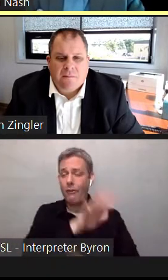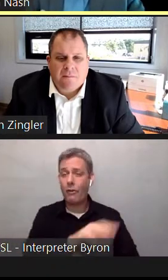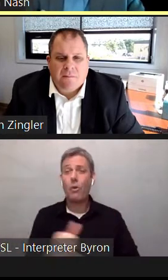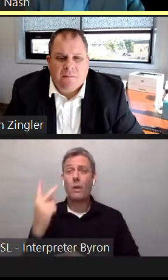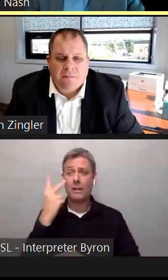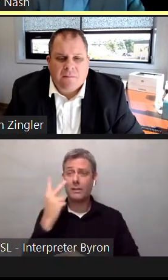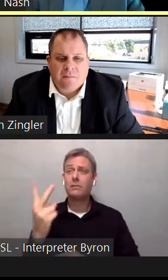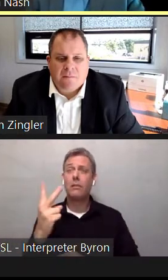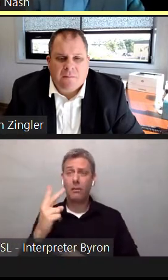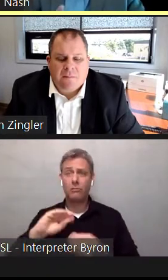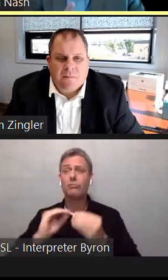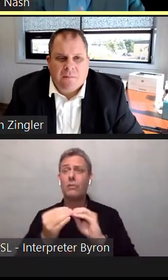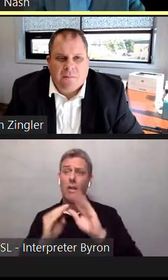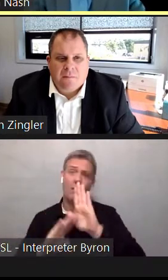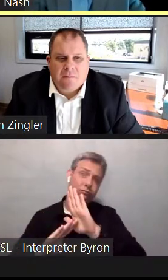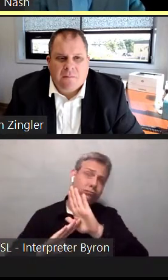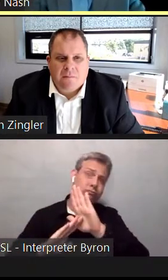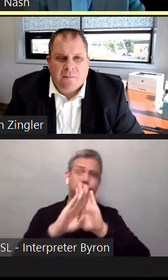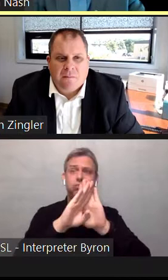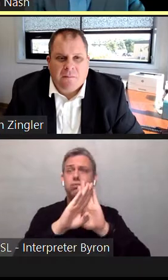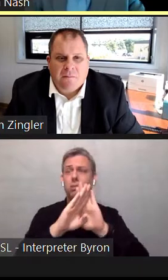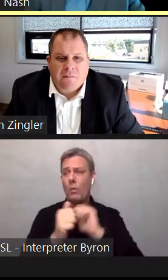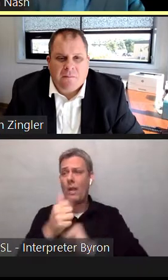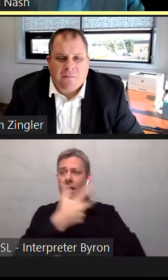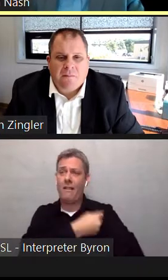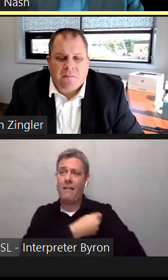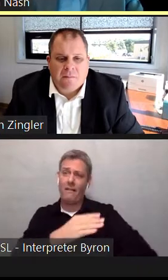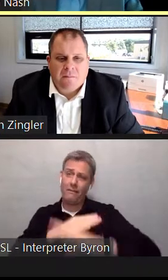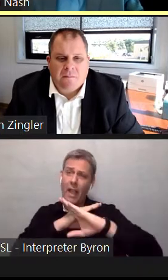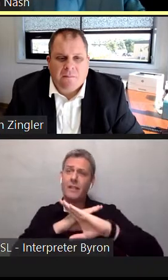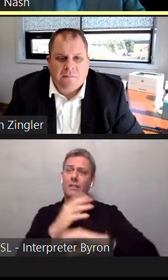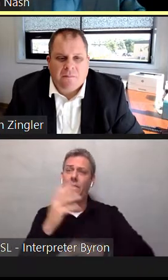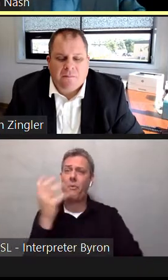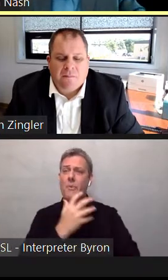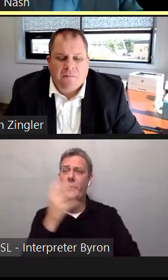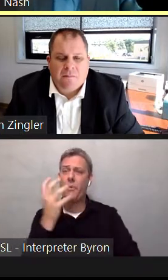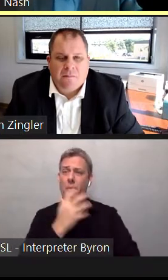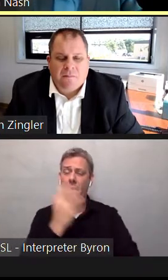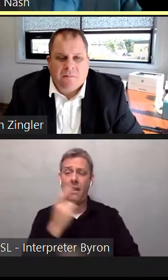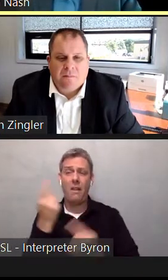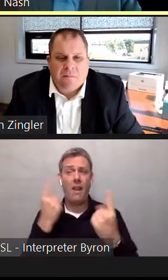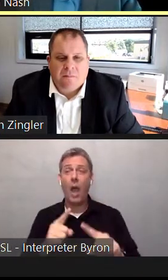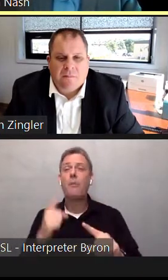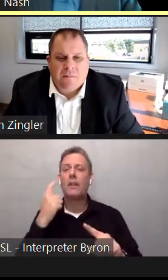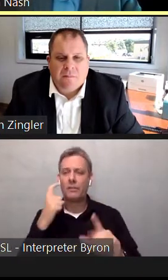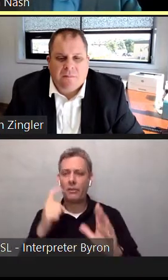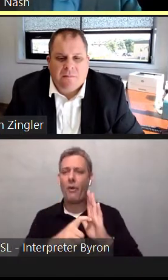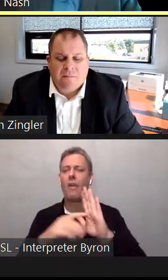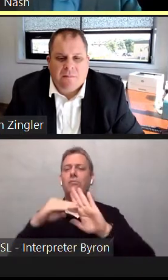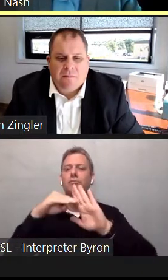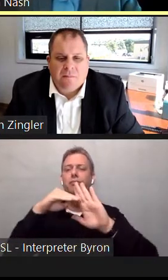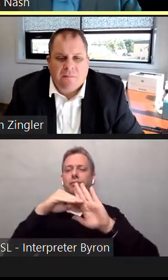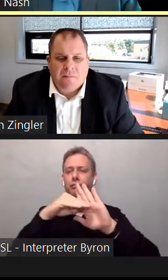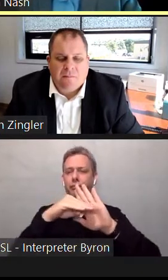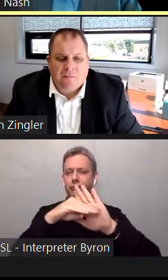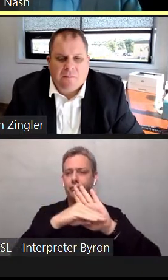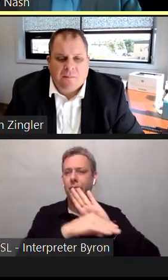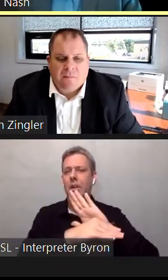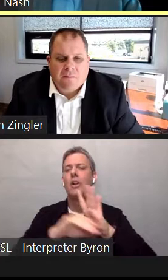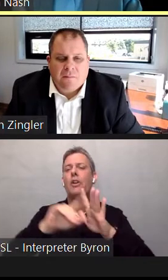in vaccinations that dropped off as time went by. And again, as the issue becomes more and more prevalent with the